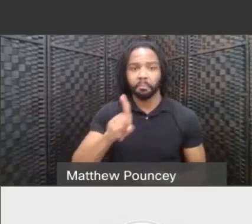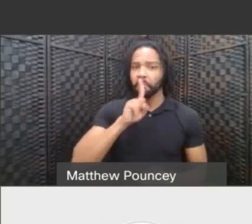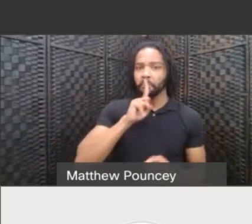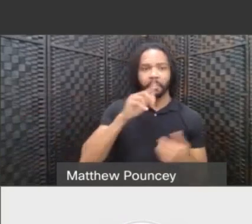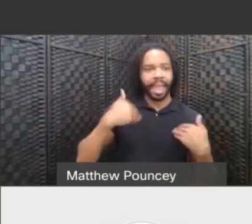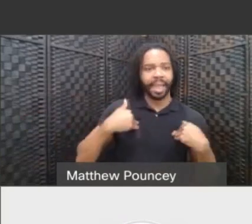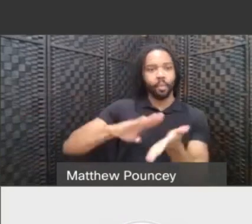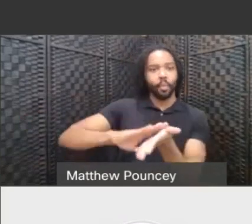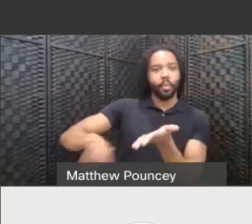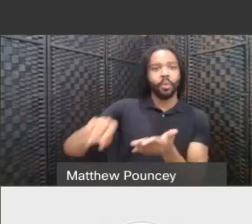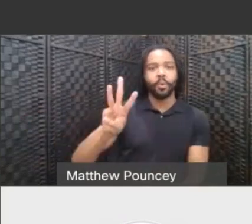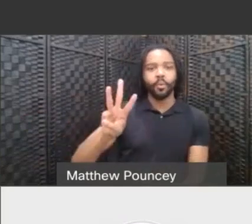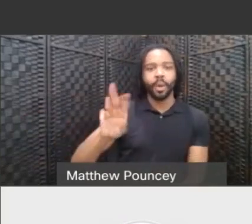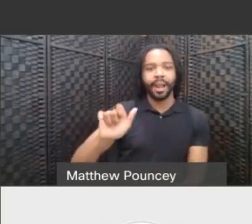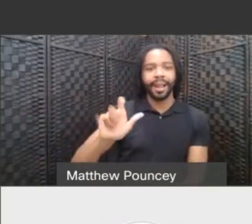Health, or